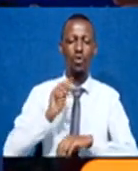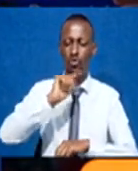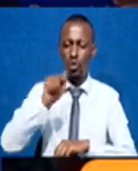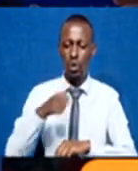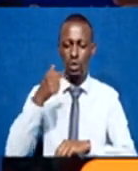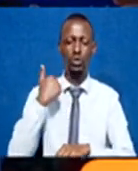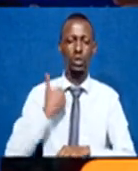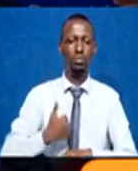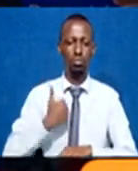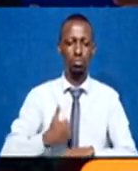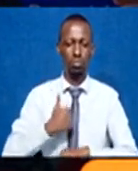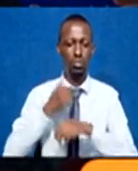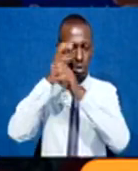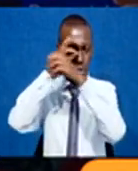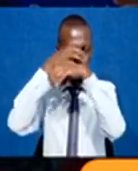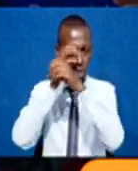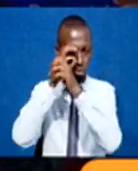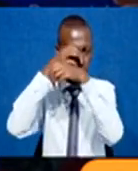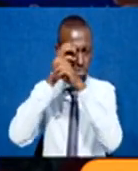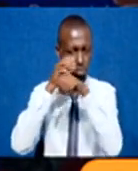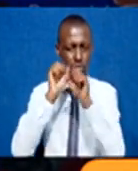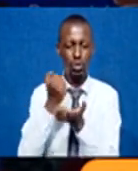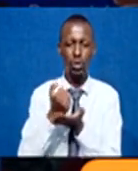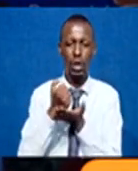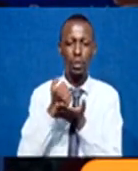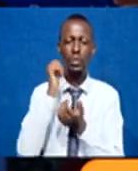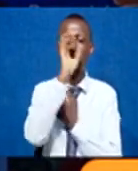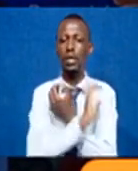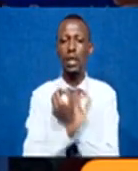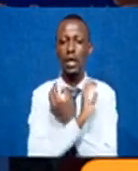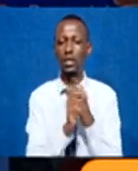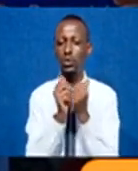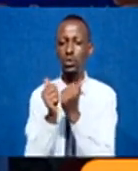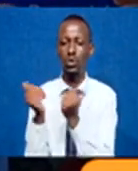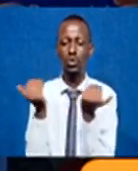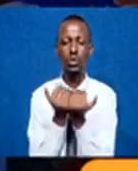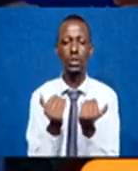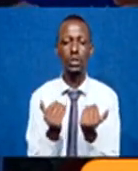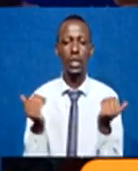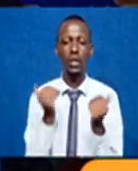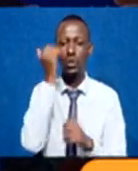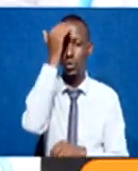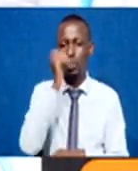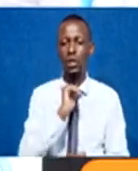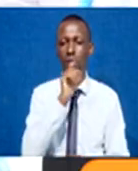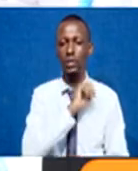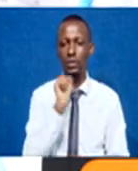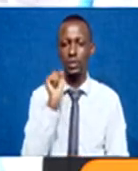post-mortem examinations, pivoting the country's efforts in eradicating child mortalities.